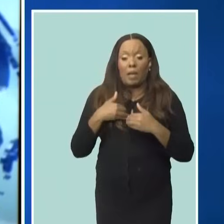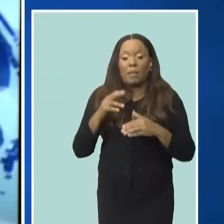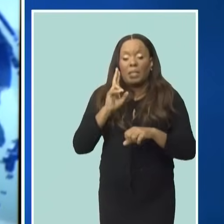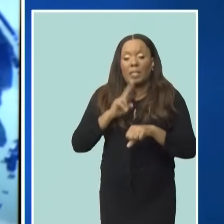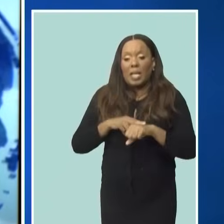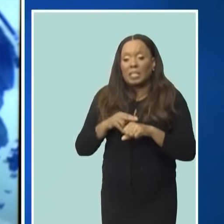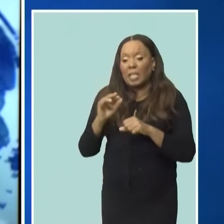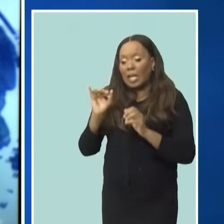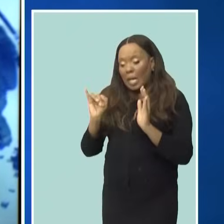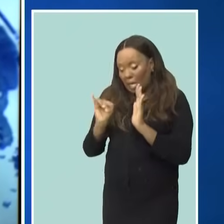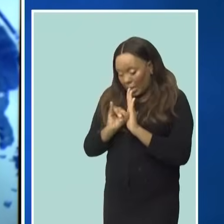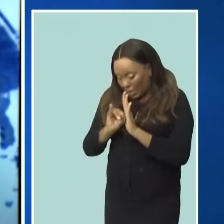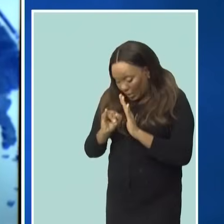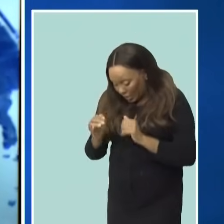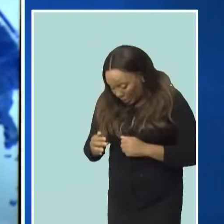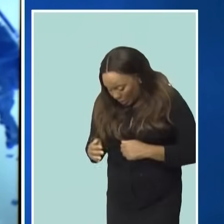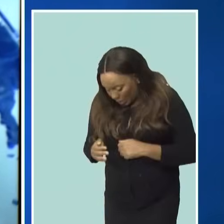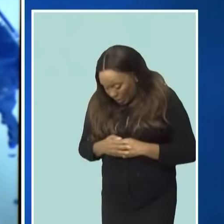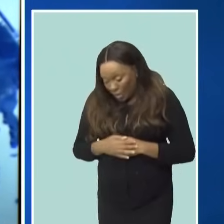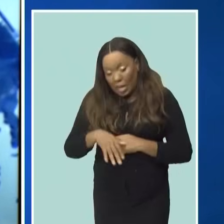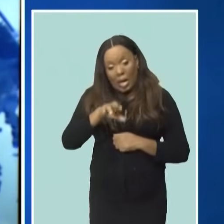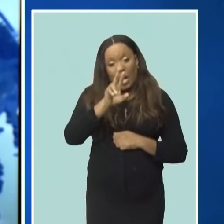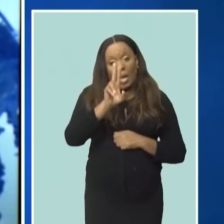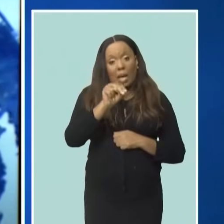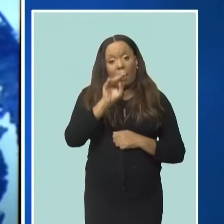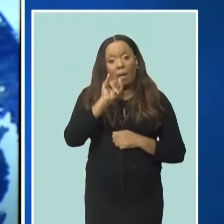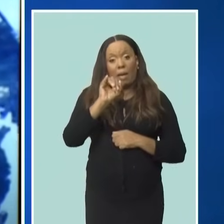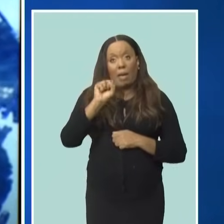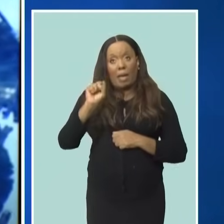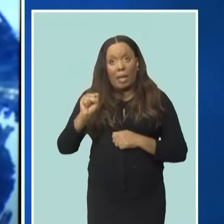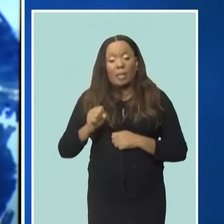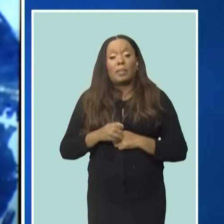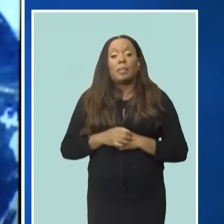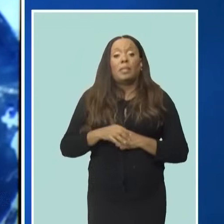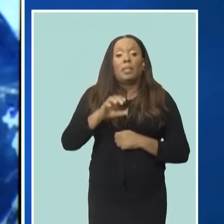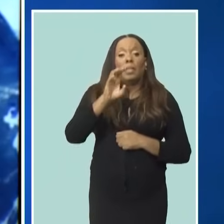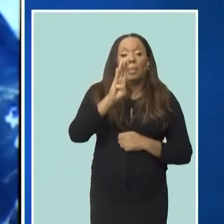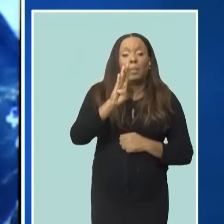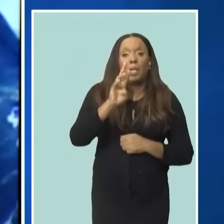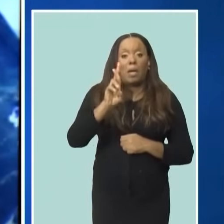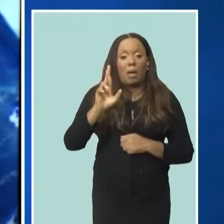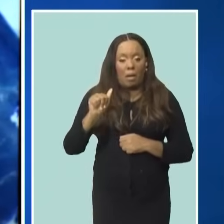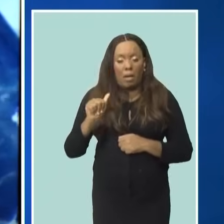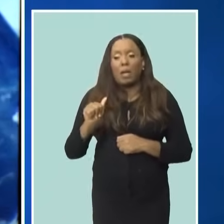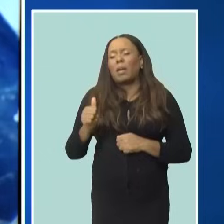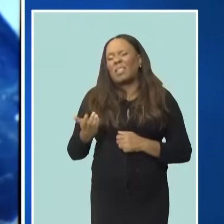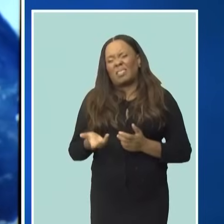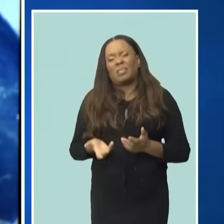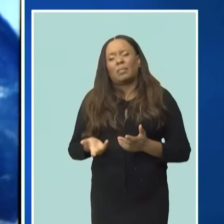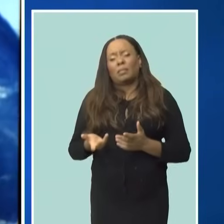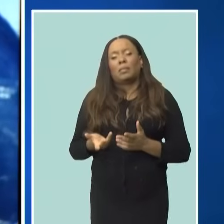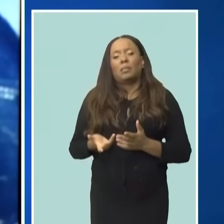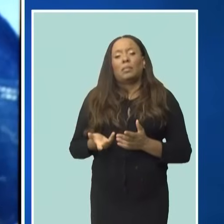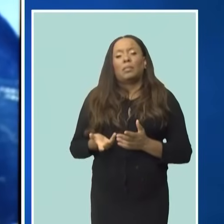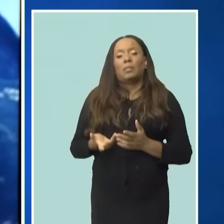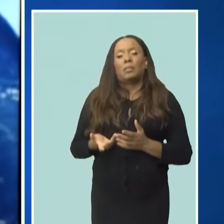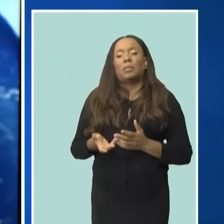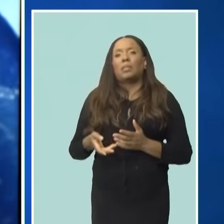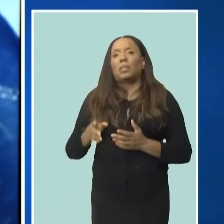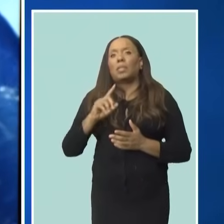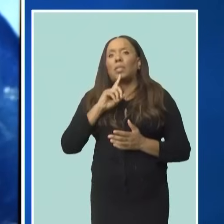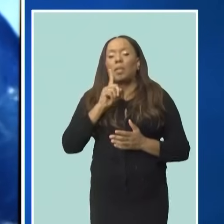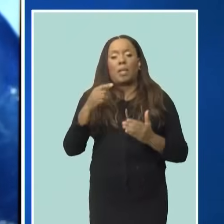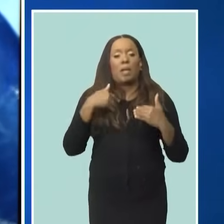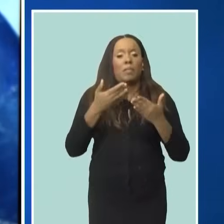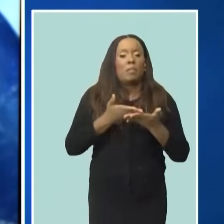national insurance, to sign up to the BRA, so that they're in a position to really exercise the right to live